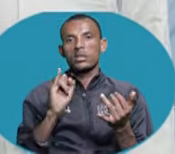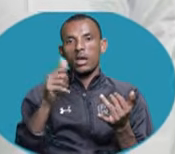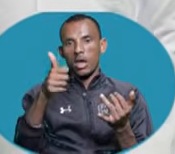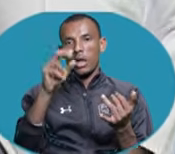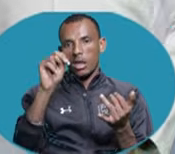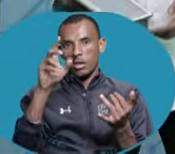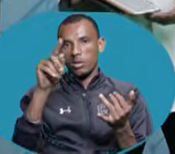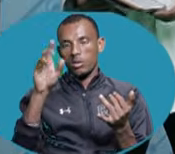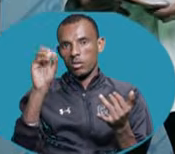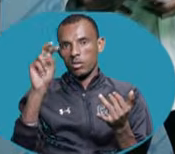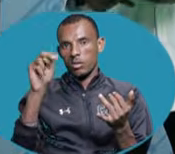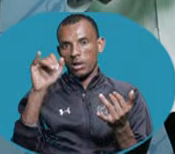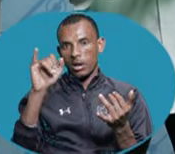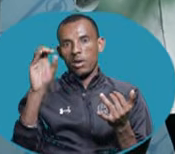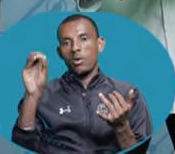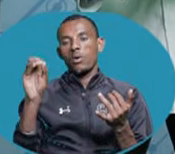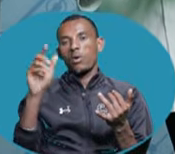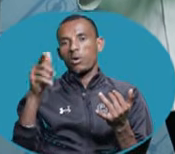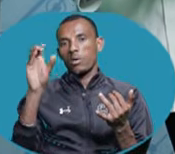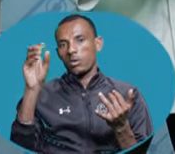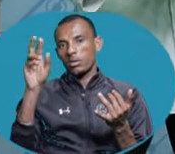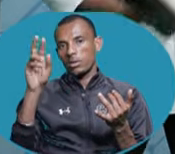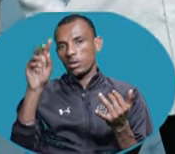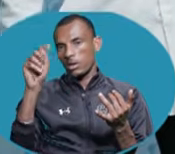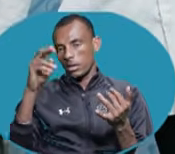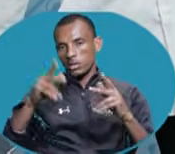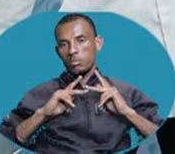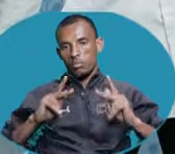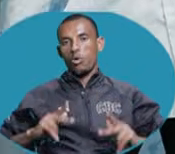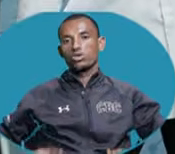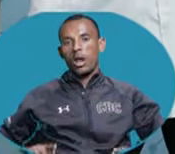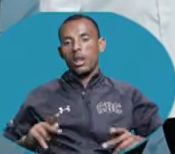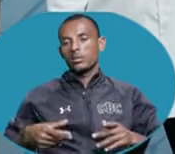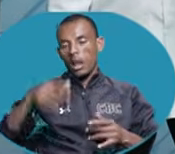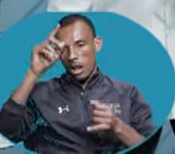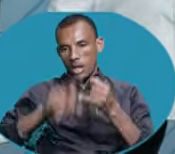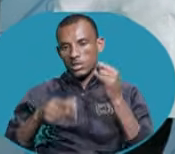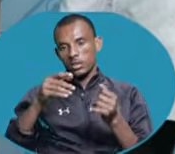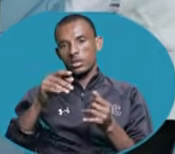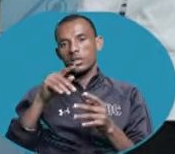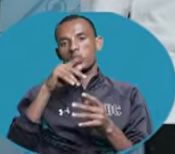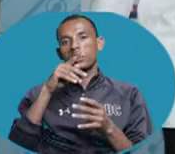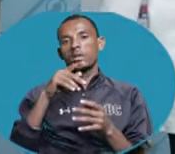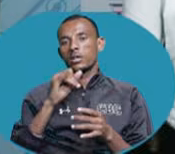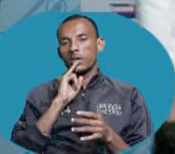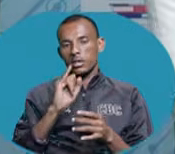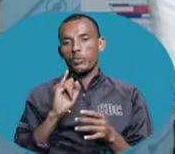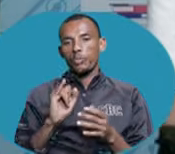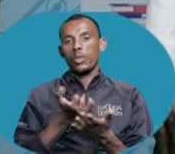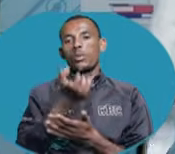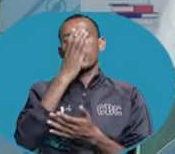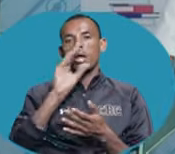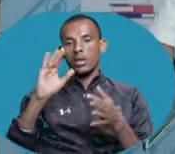institution, Economic and Social Councils. It consists of specialized institution. Let us each one by